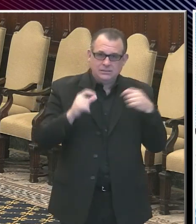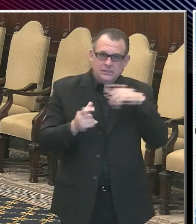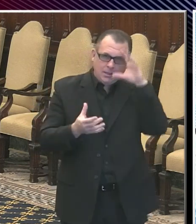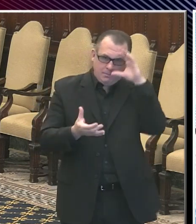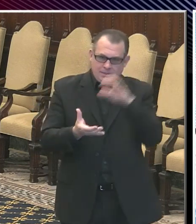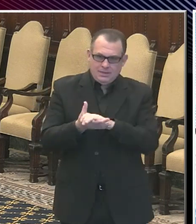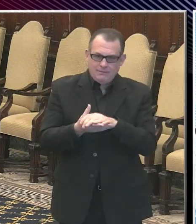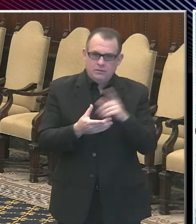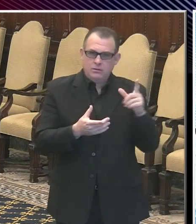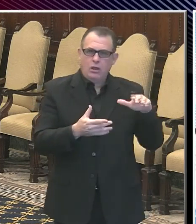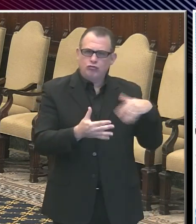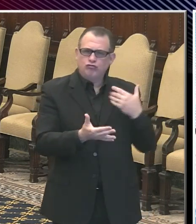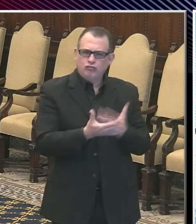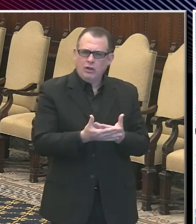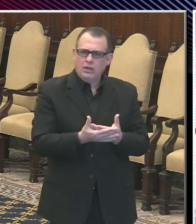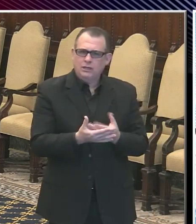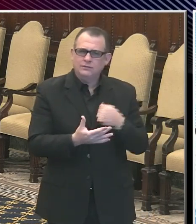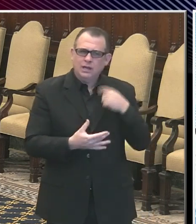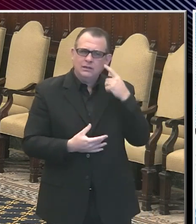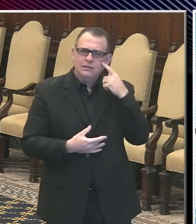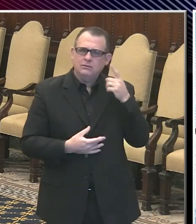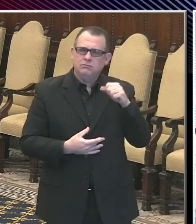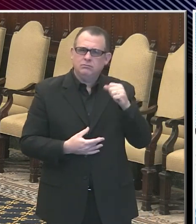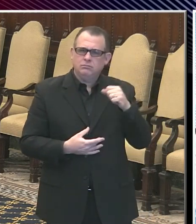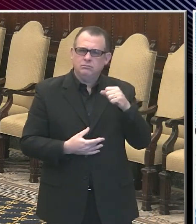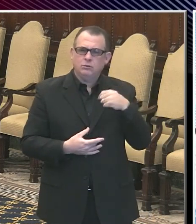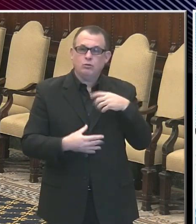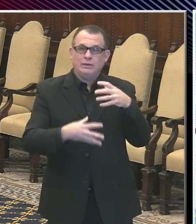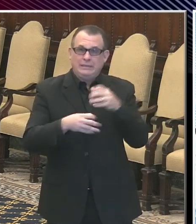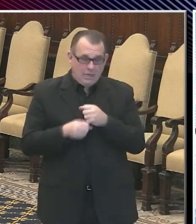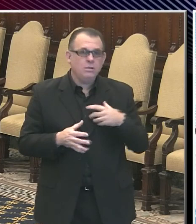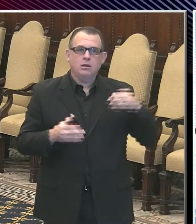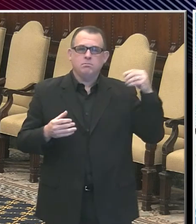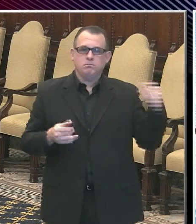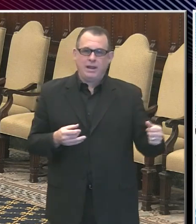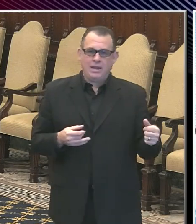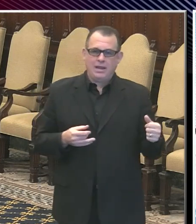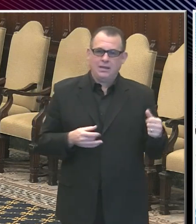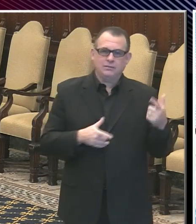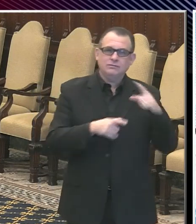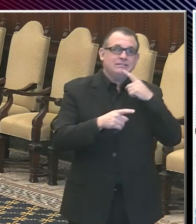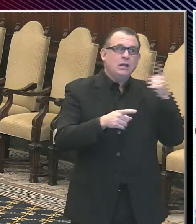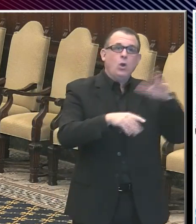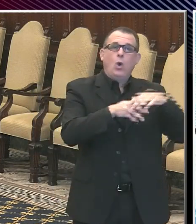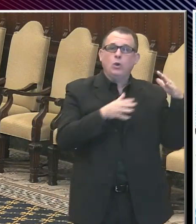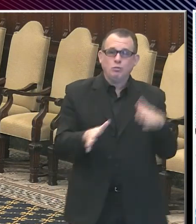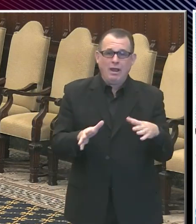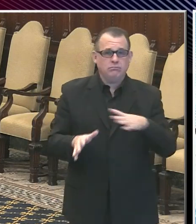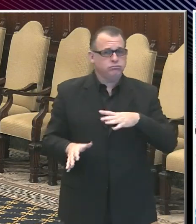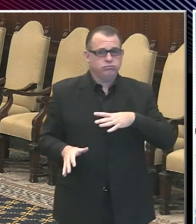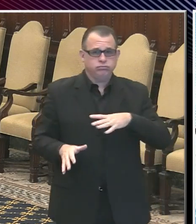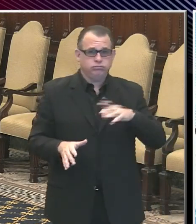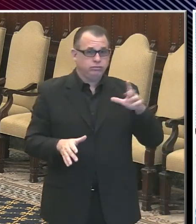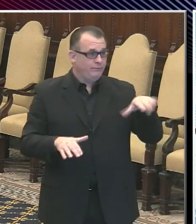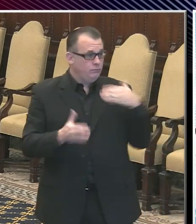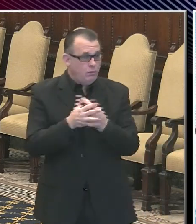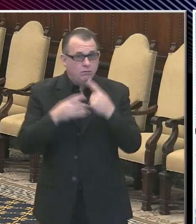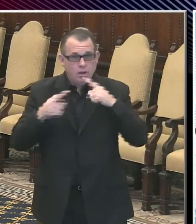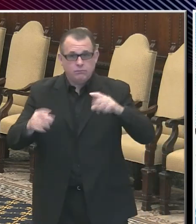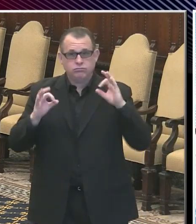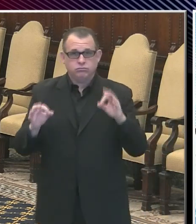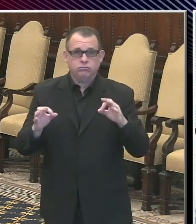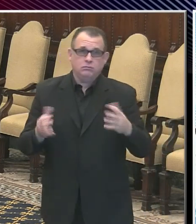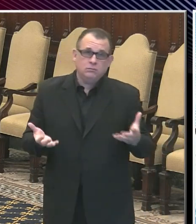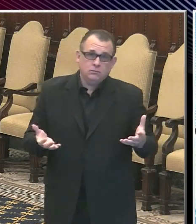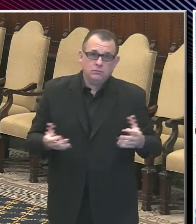point. But we know that they're on their way, regardless if they've been delivered. But we've also